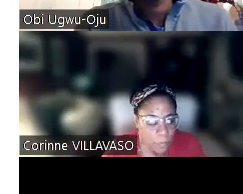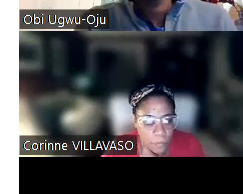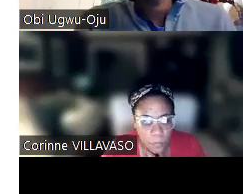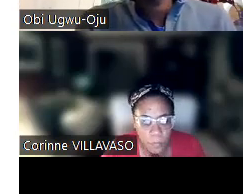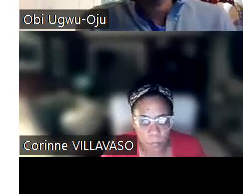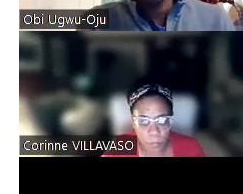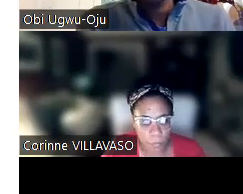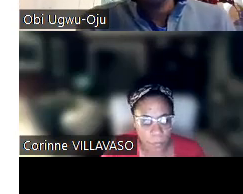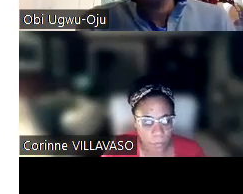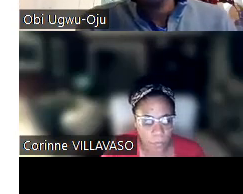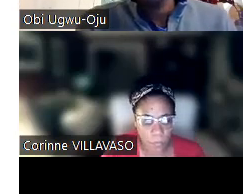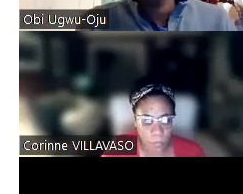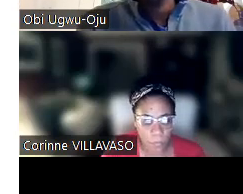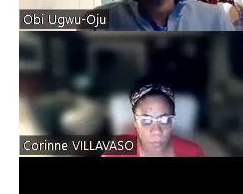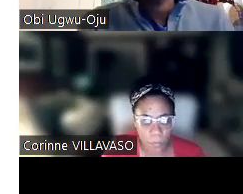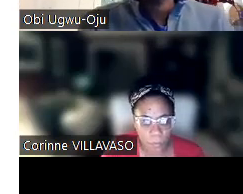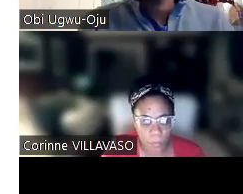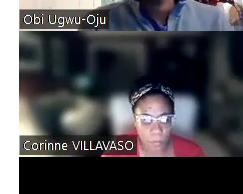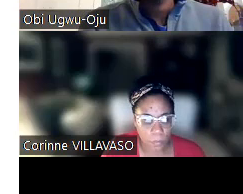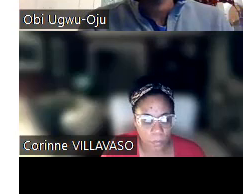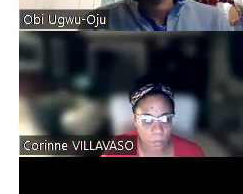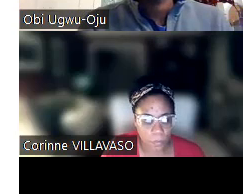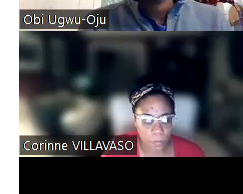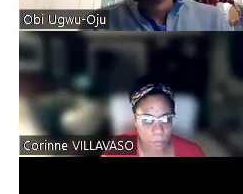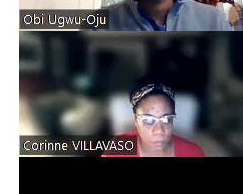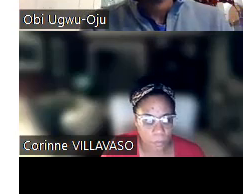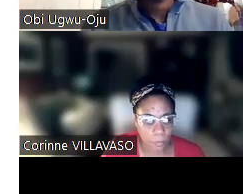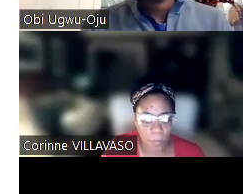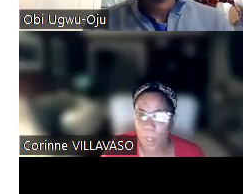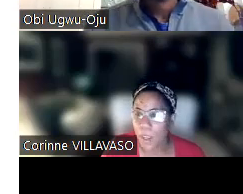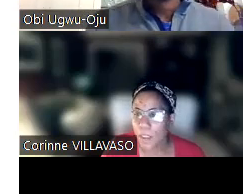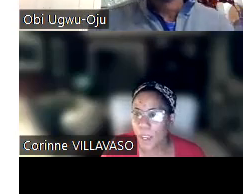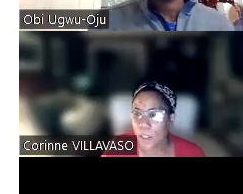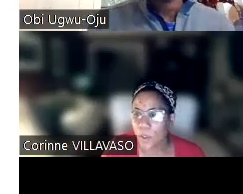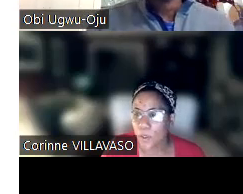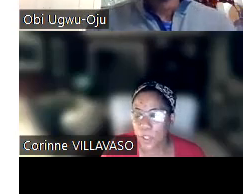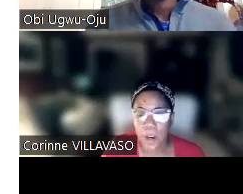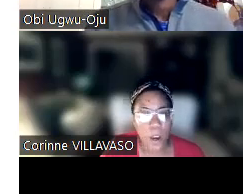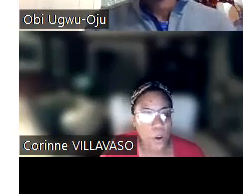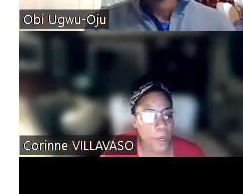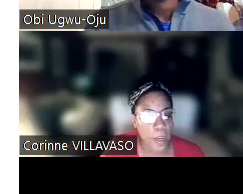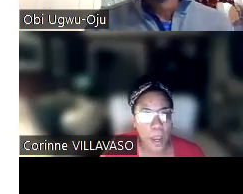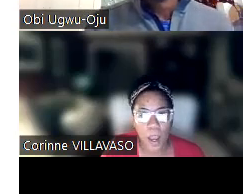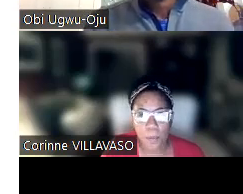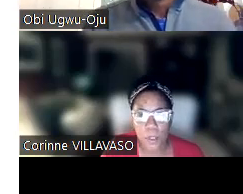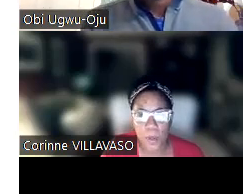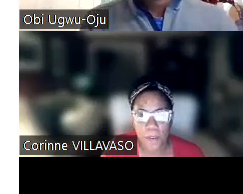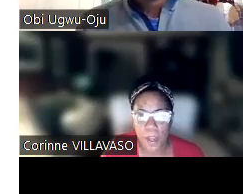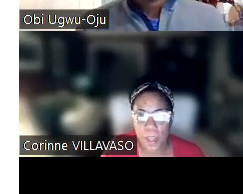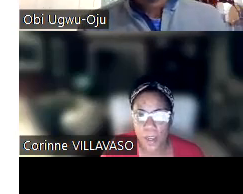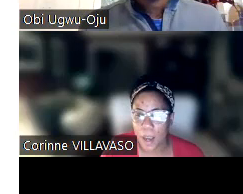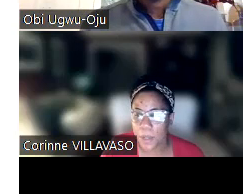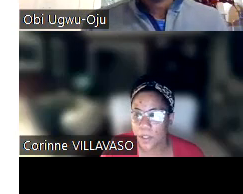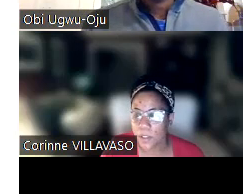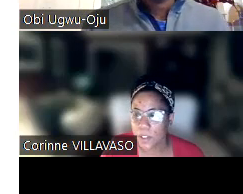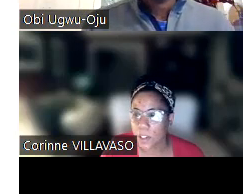board shall create a new appeal panel consisting of at least 5 members. Thank you, Co-Chair Obi. Do we have